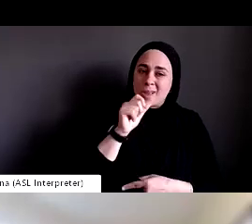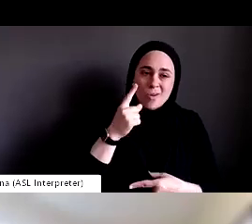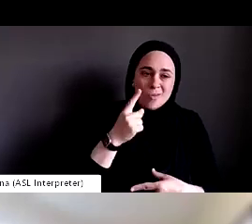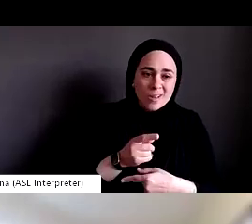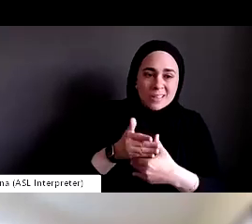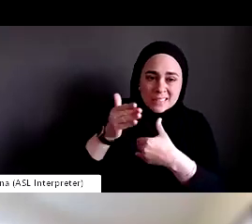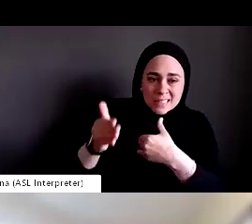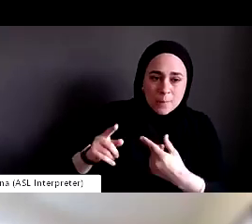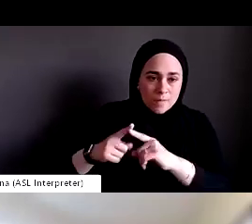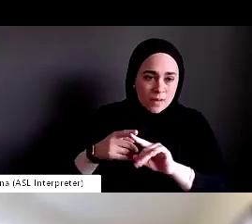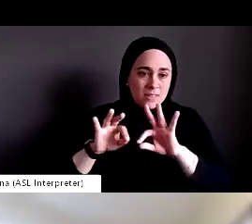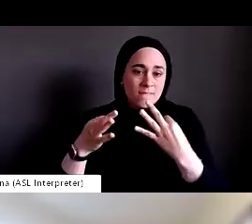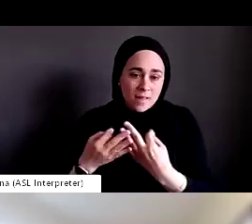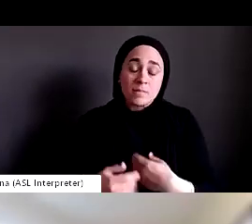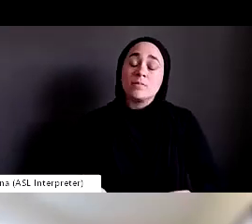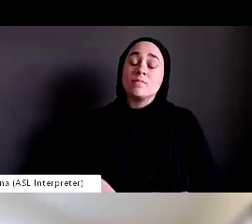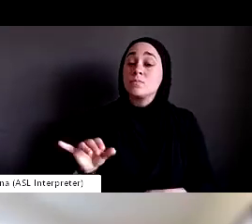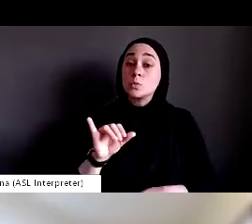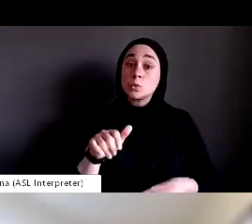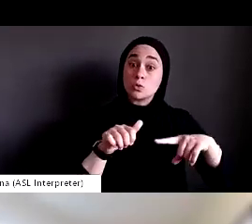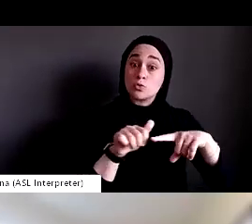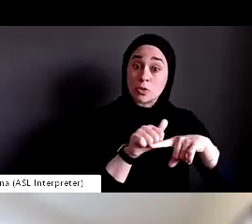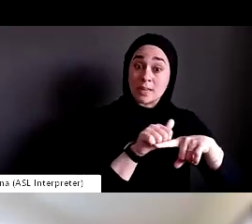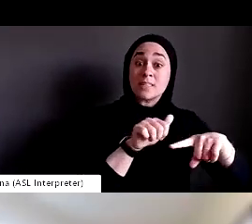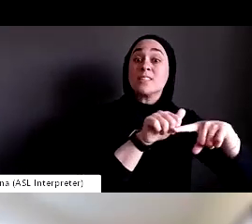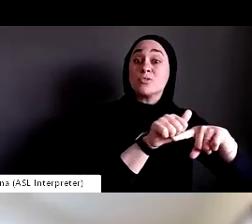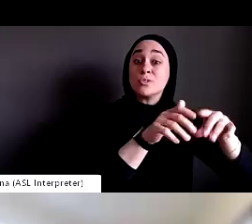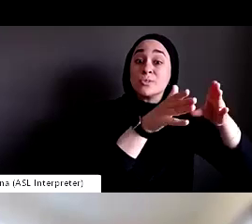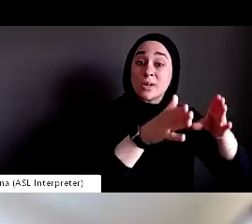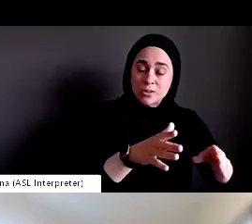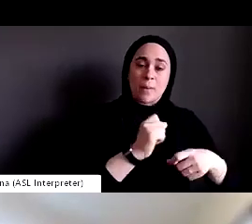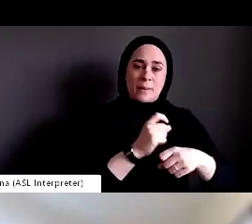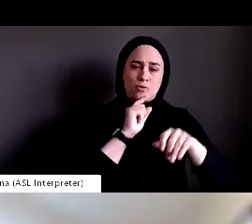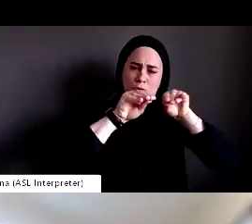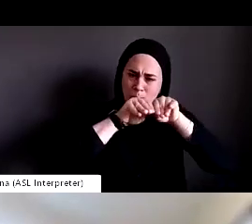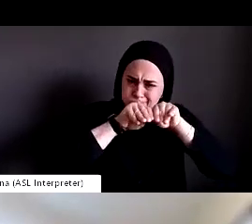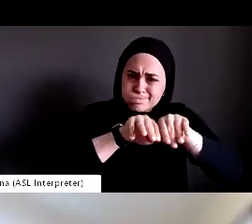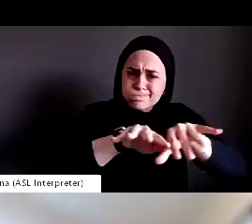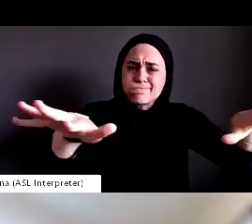and our networks are then pushing that out to the communities as well.